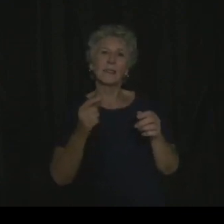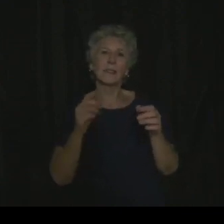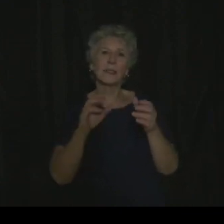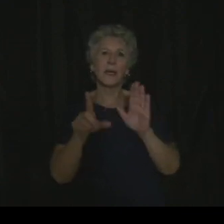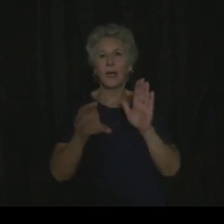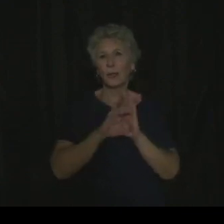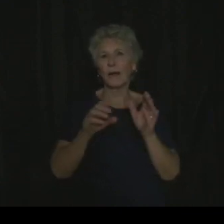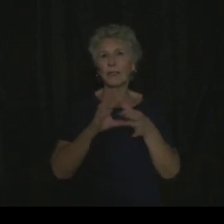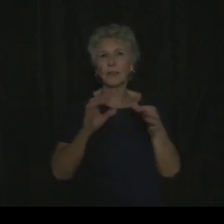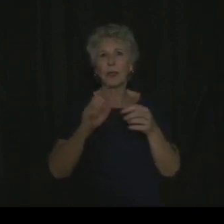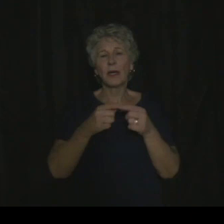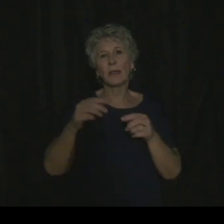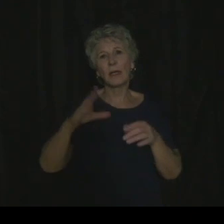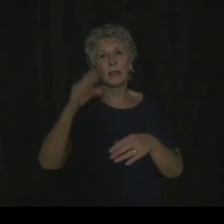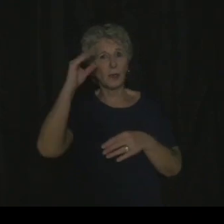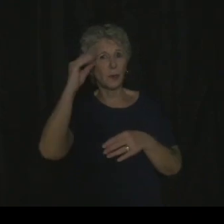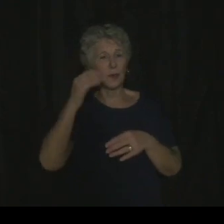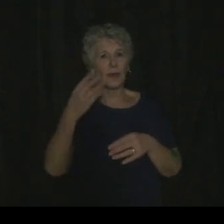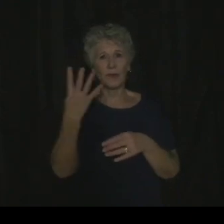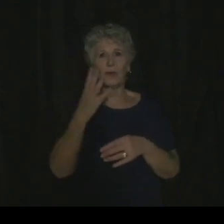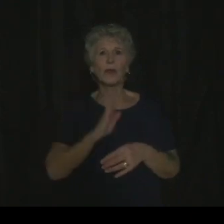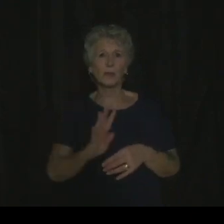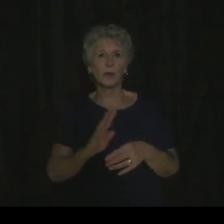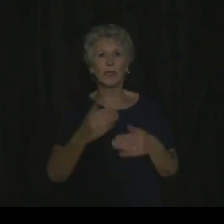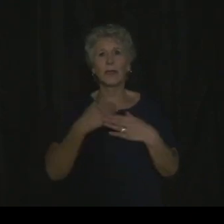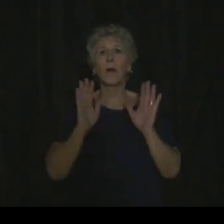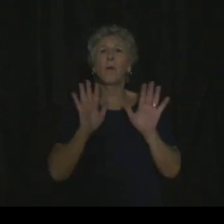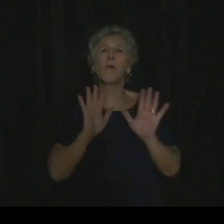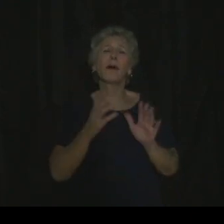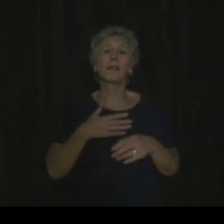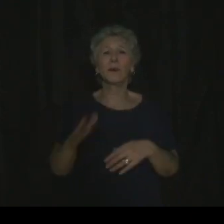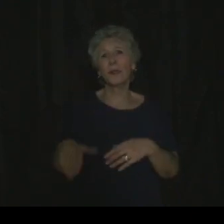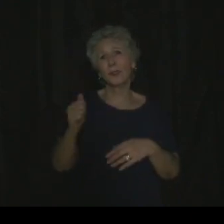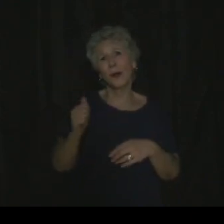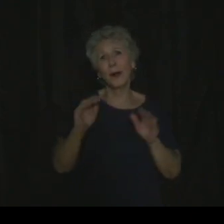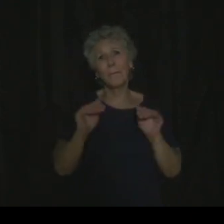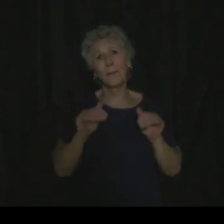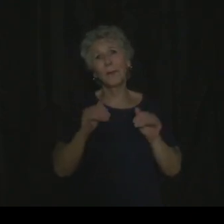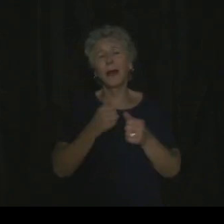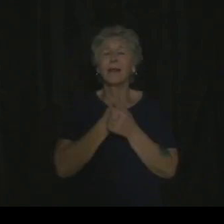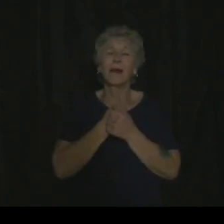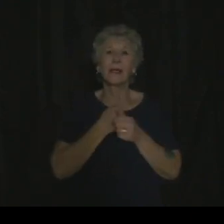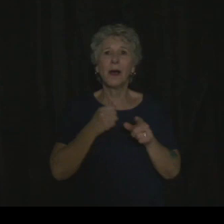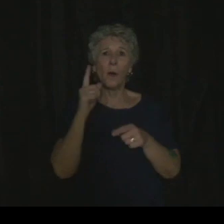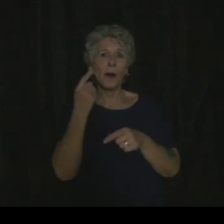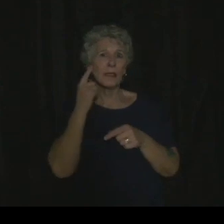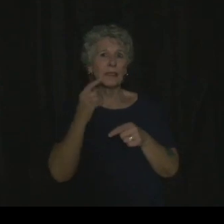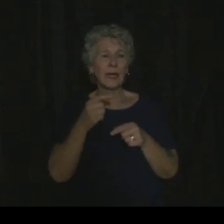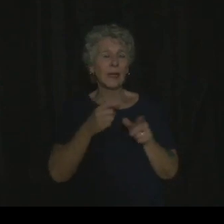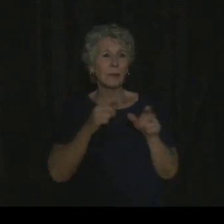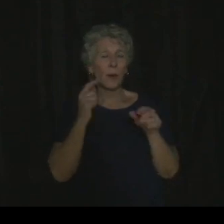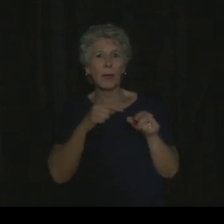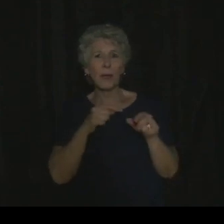about 4 years old who had this wonderful little pet, a dog he loved. And one day he heard a shot and he looked